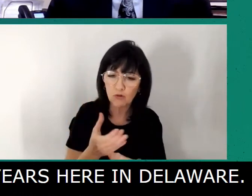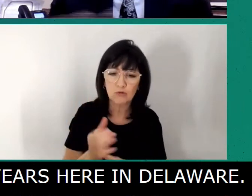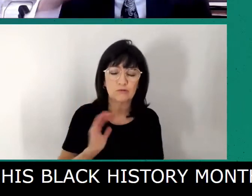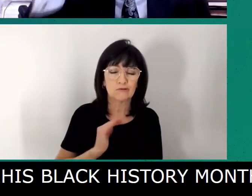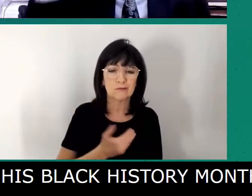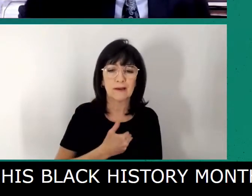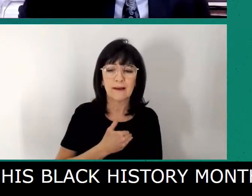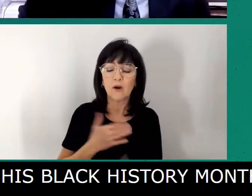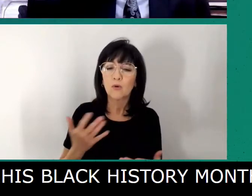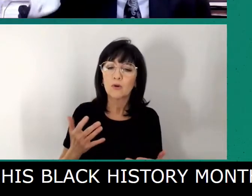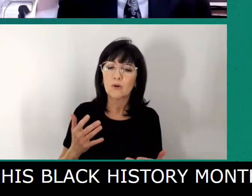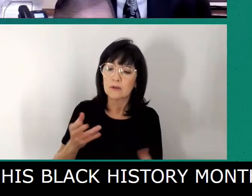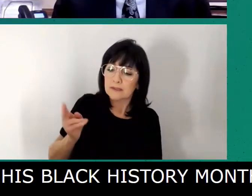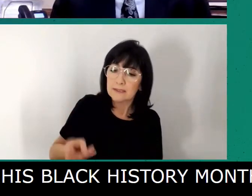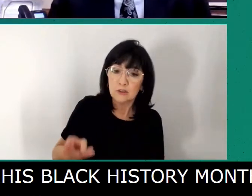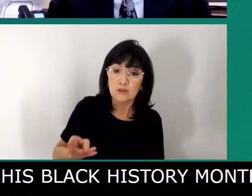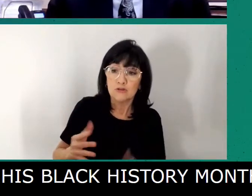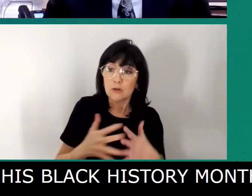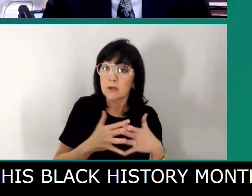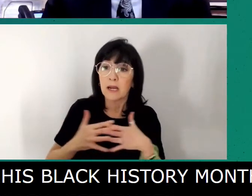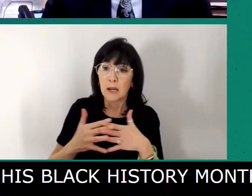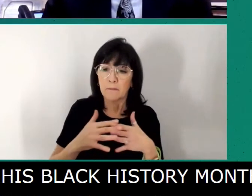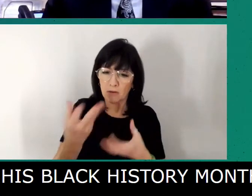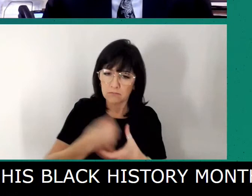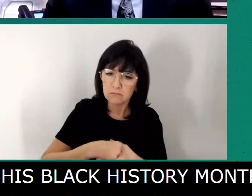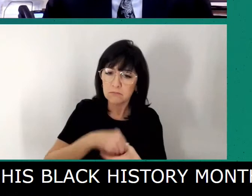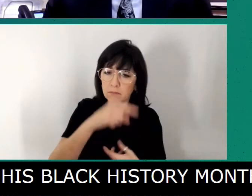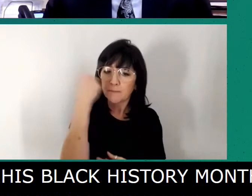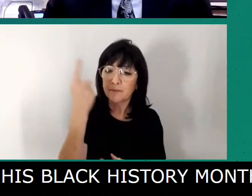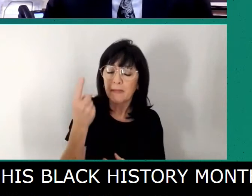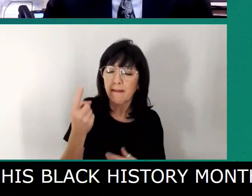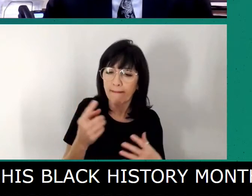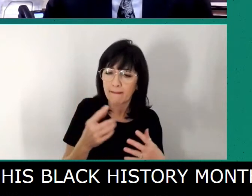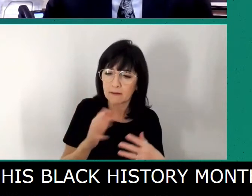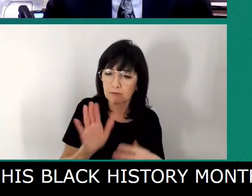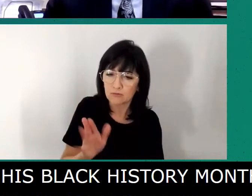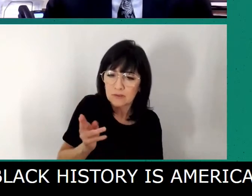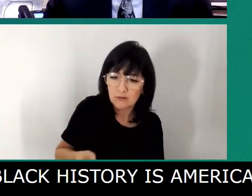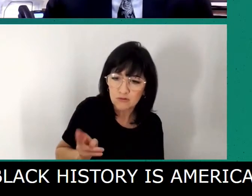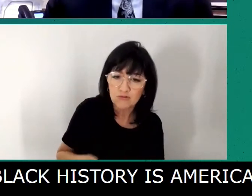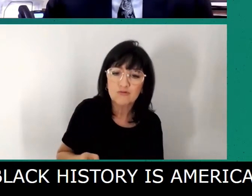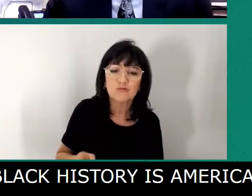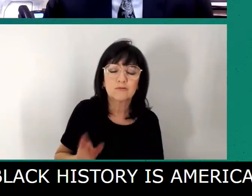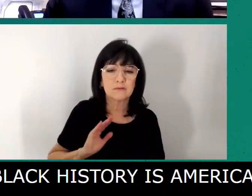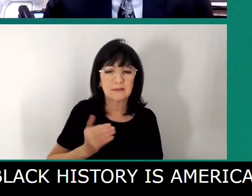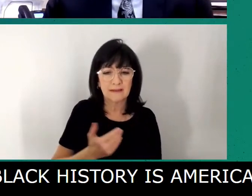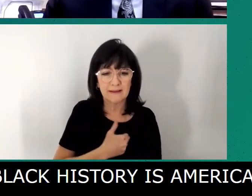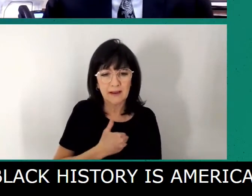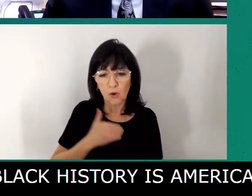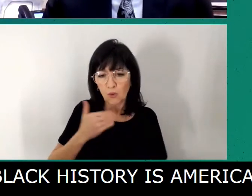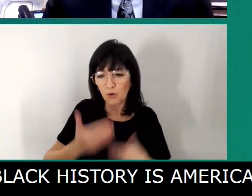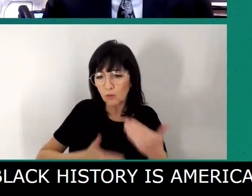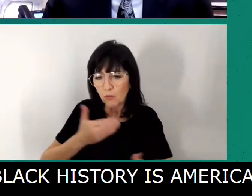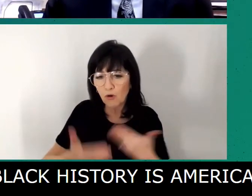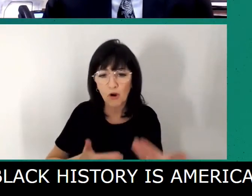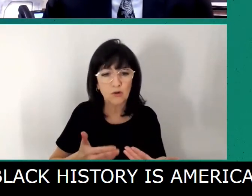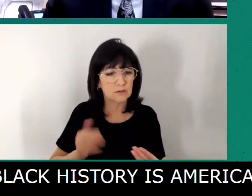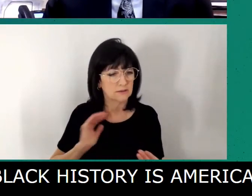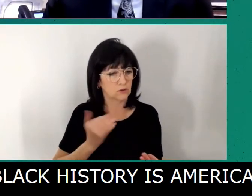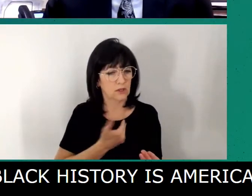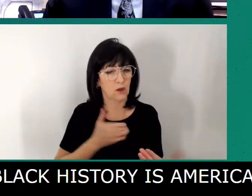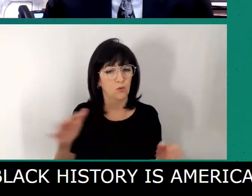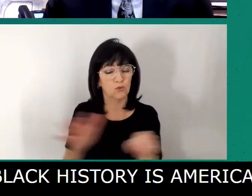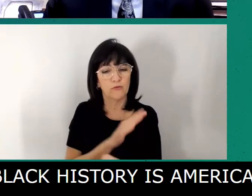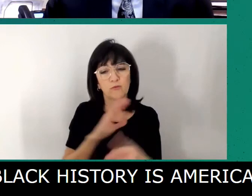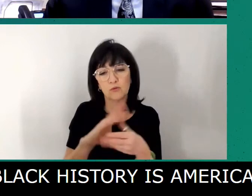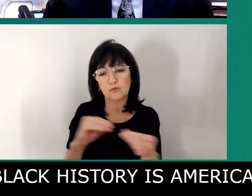to the ongoing story of America. Our faults, our struggles, our progress, our aspirations, the full story. I